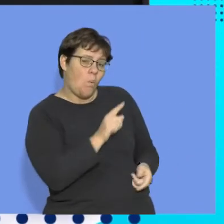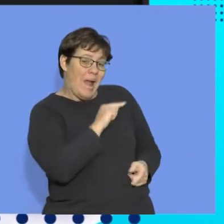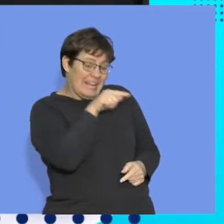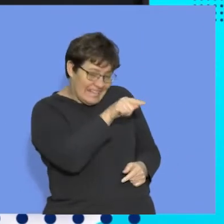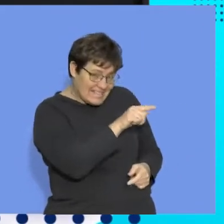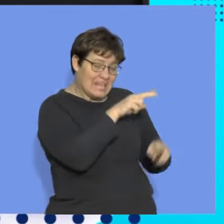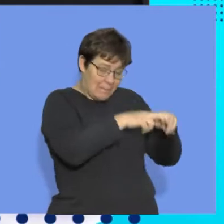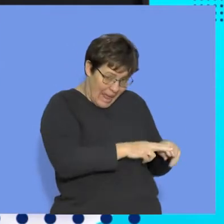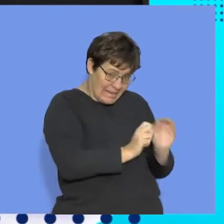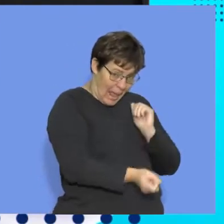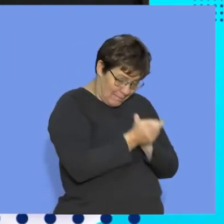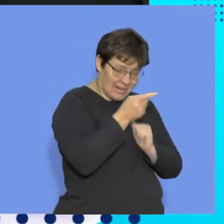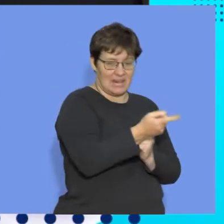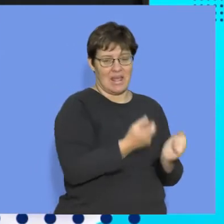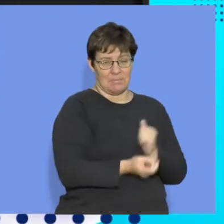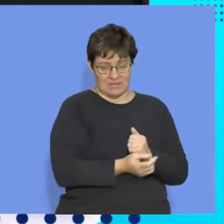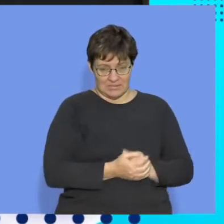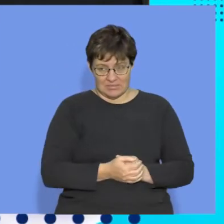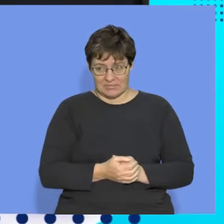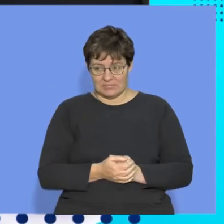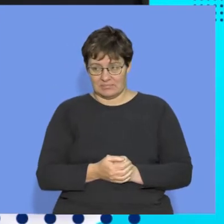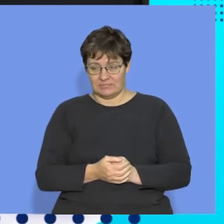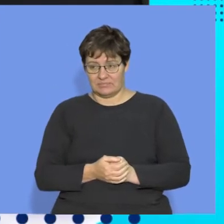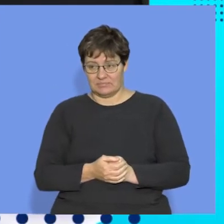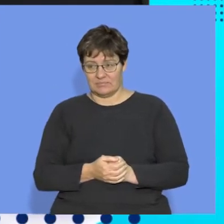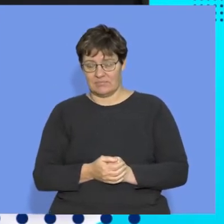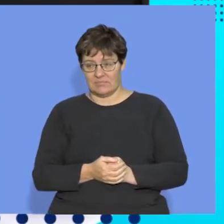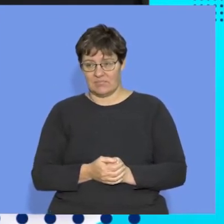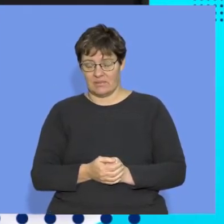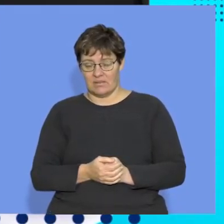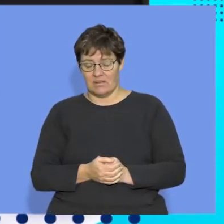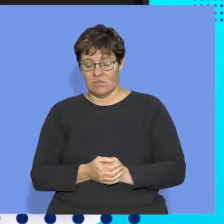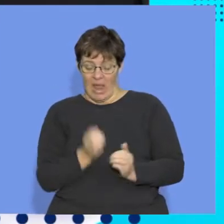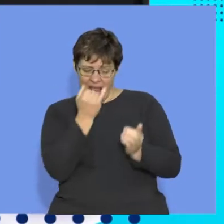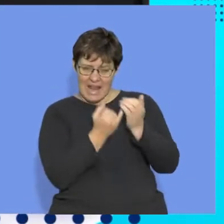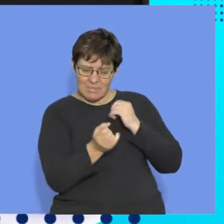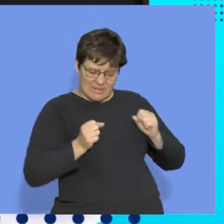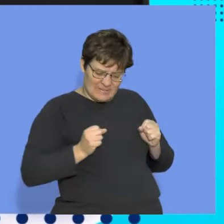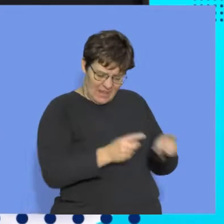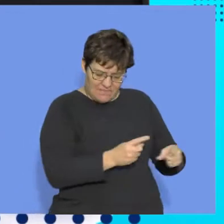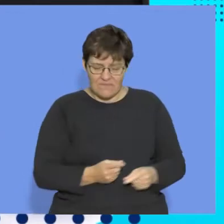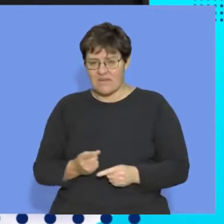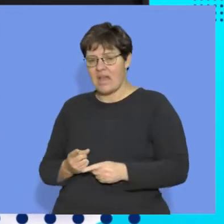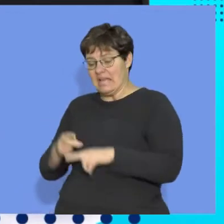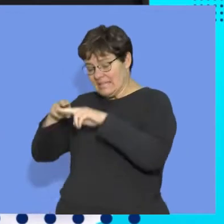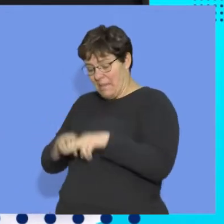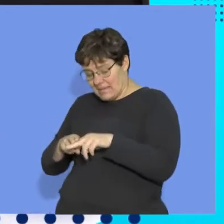at dependent. Dependent will depend on the other outcome. Are we all